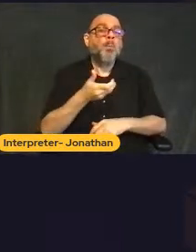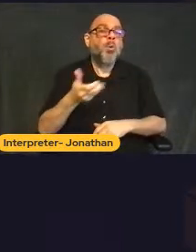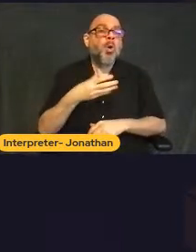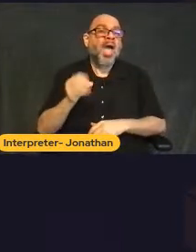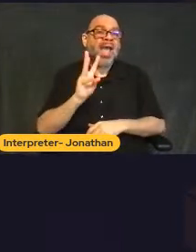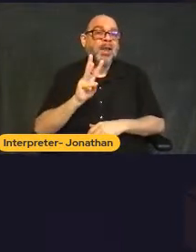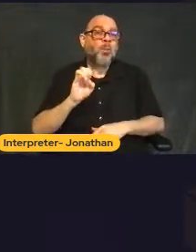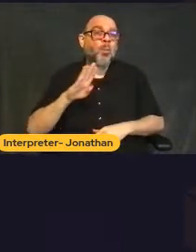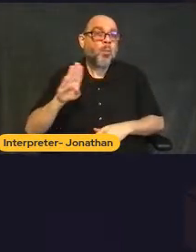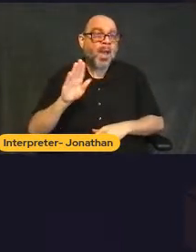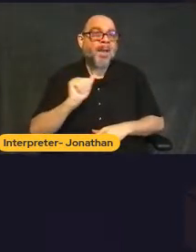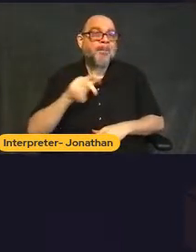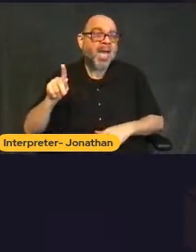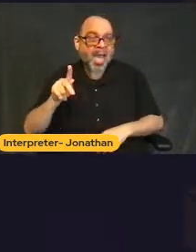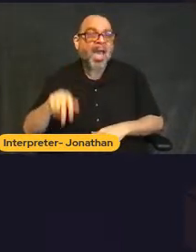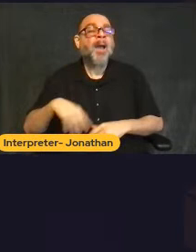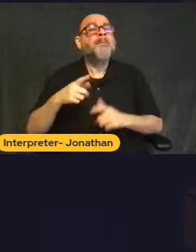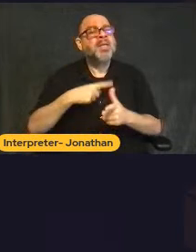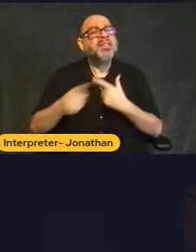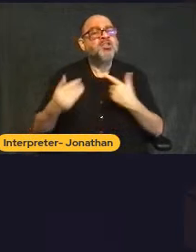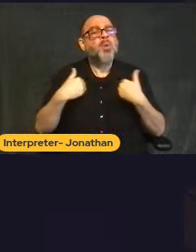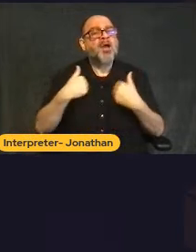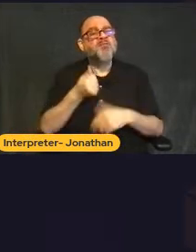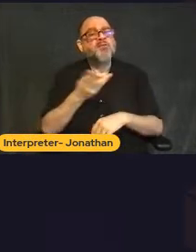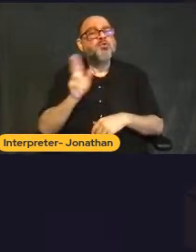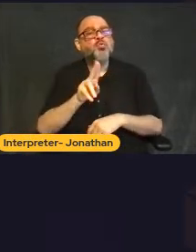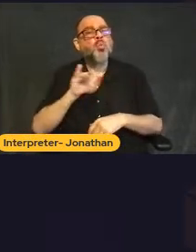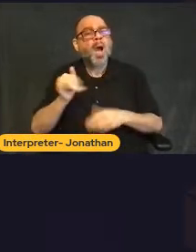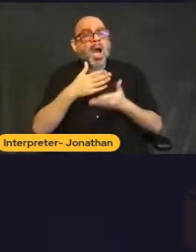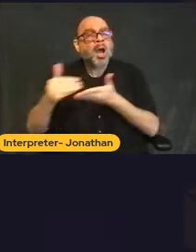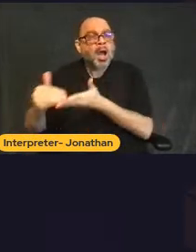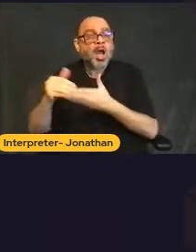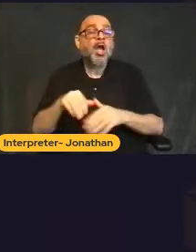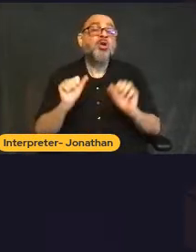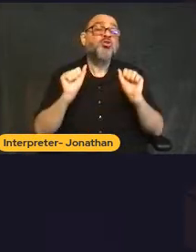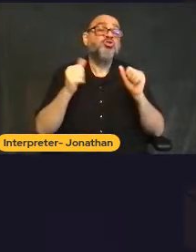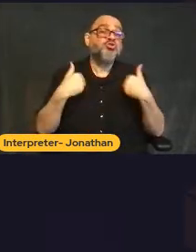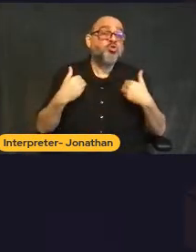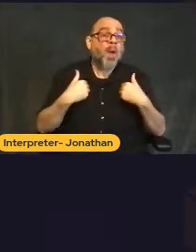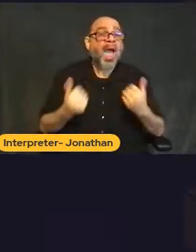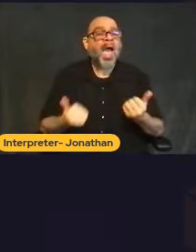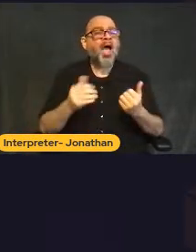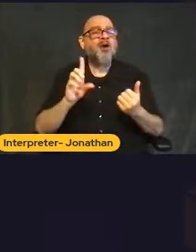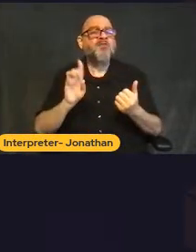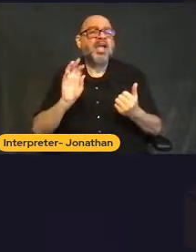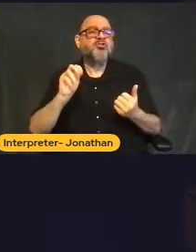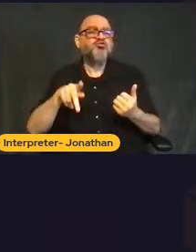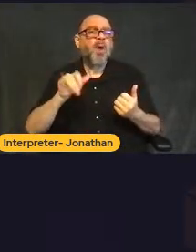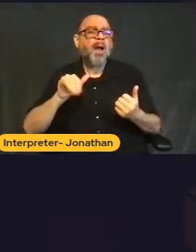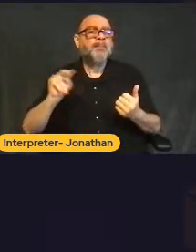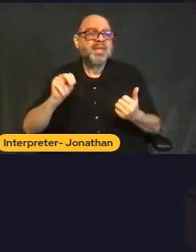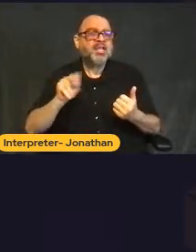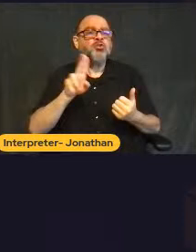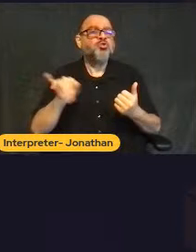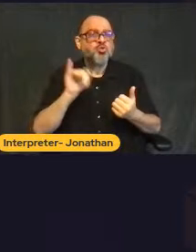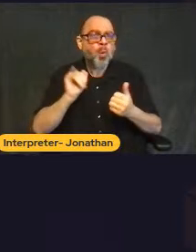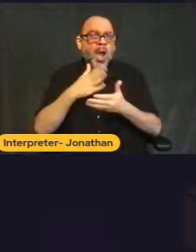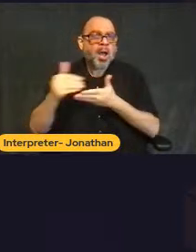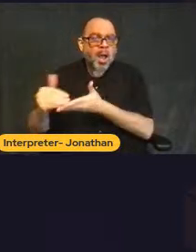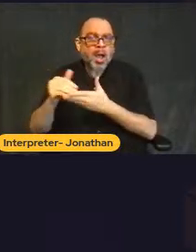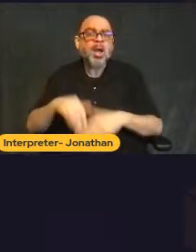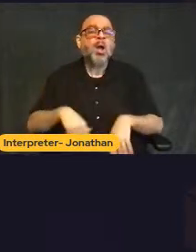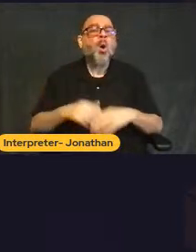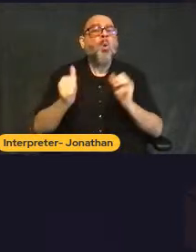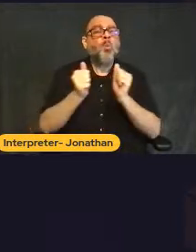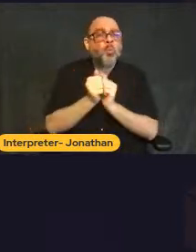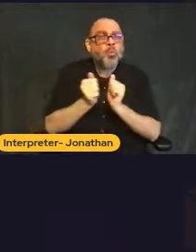UI components. Amplify provides a drop-in UI components for authentication, storage, and